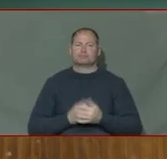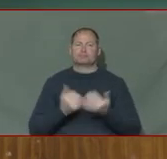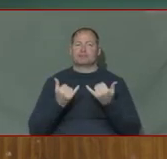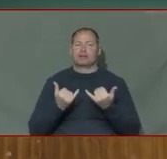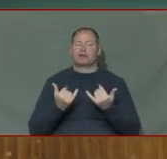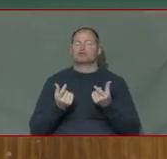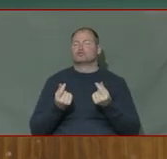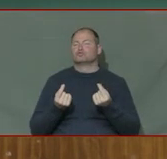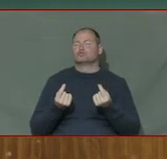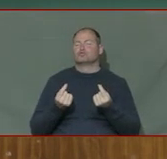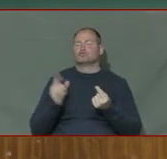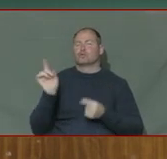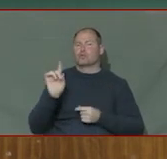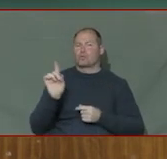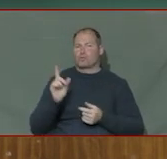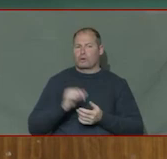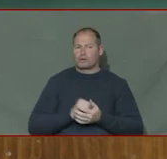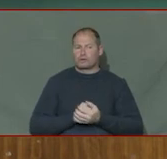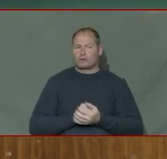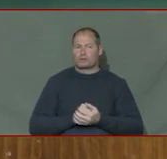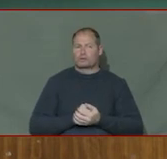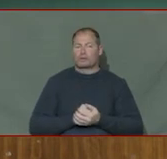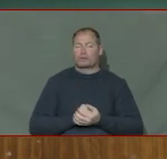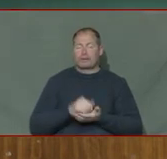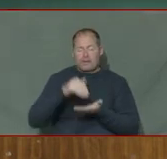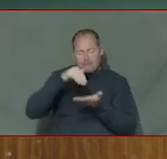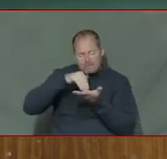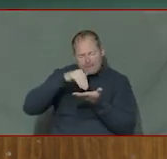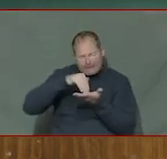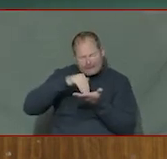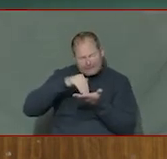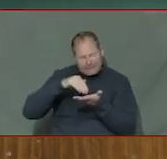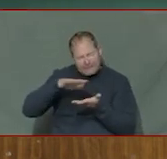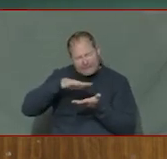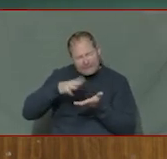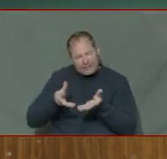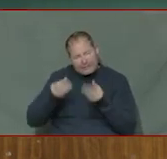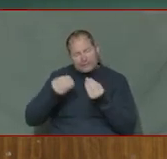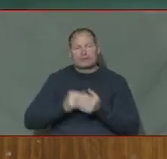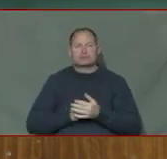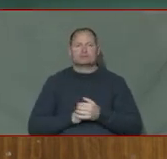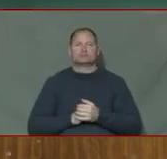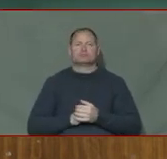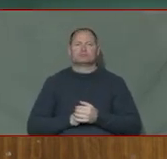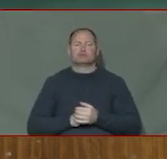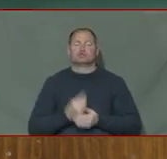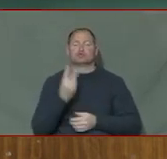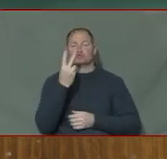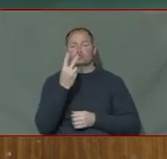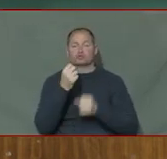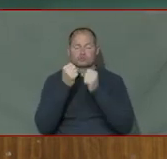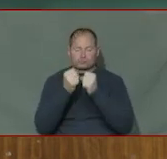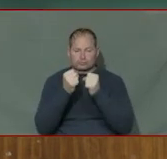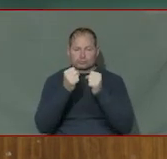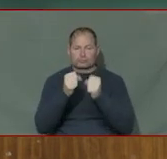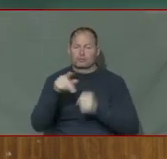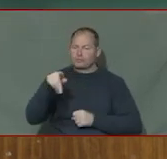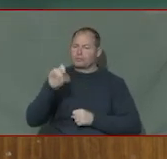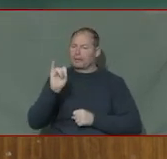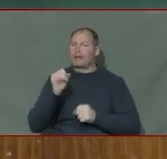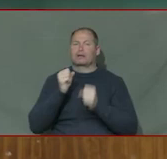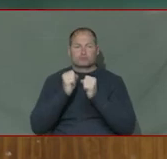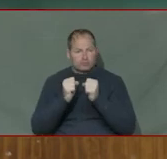to do? We need to find the minimum area. So we need 2 is a constant. Pi is a